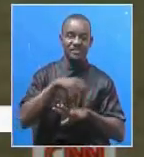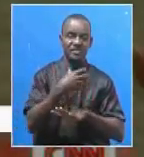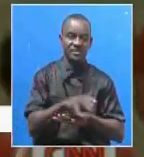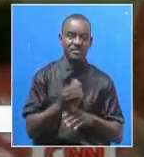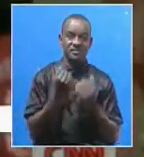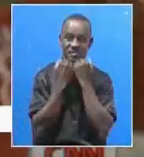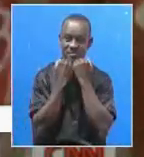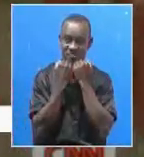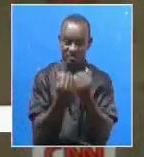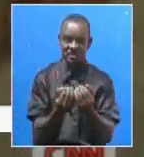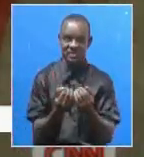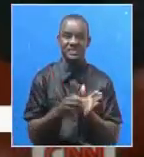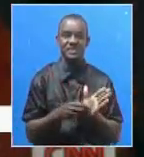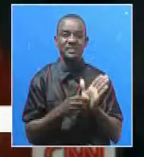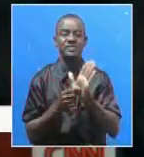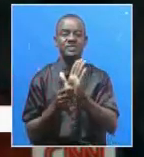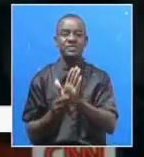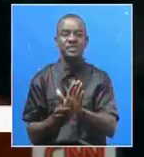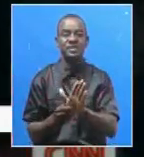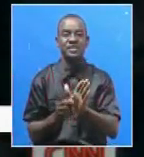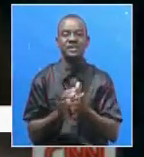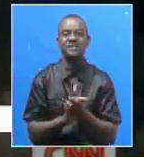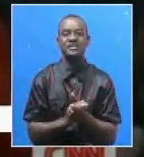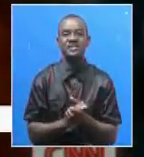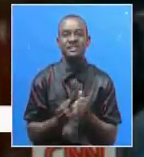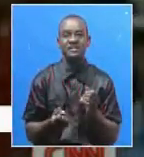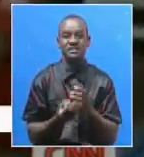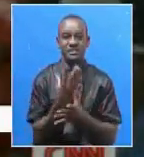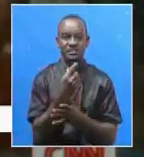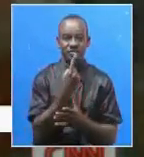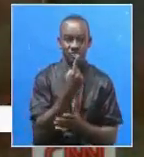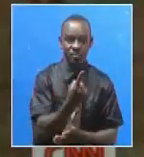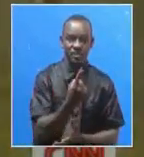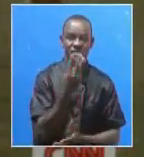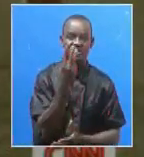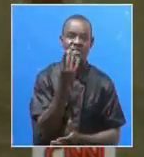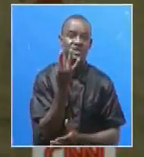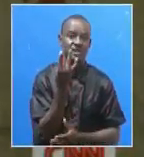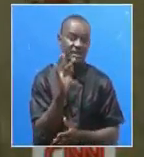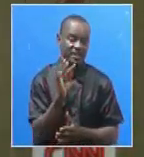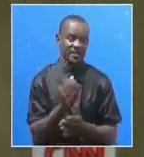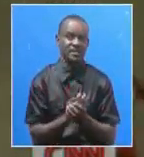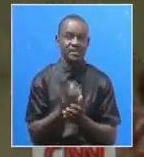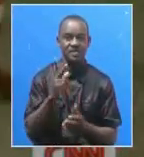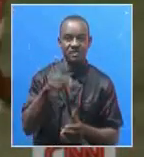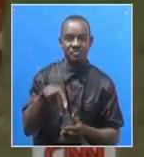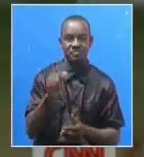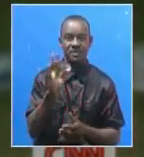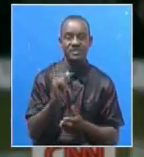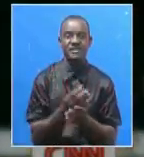wickets, resulting in them being bowled out for 138 runs to give Pakistan a